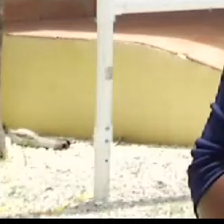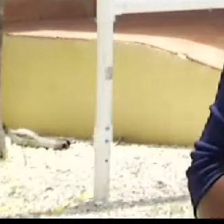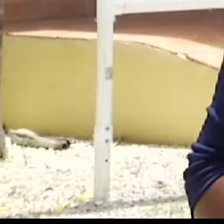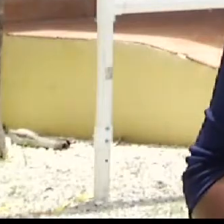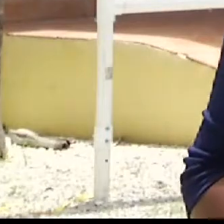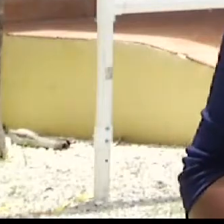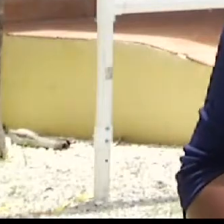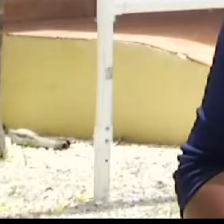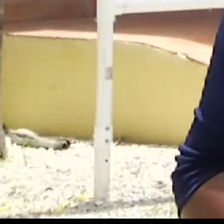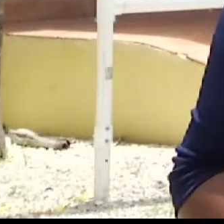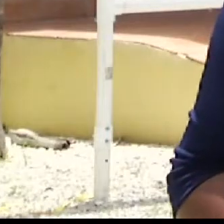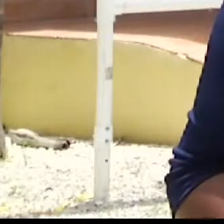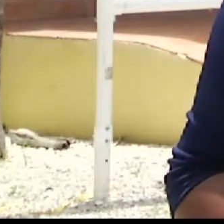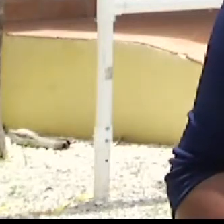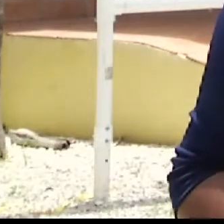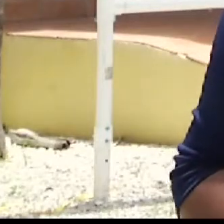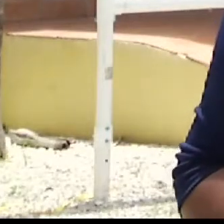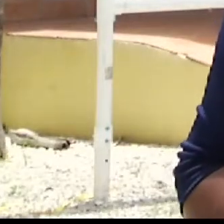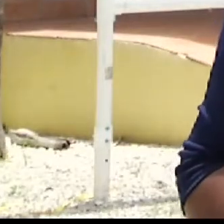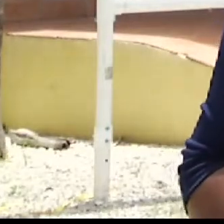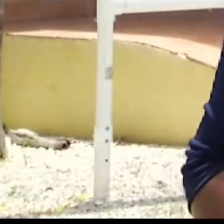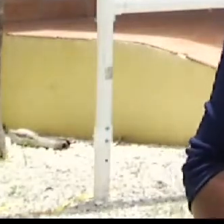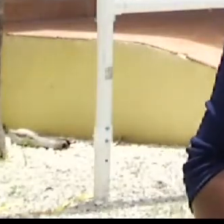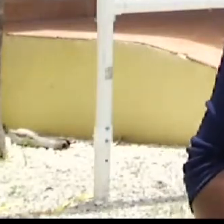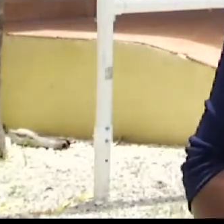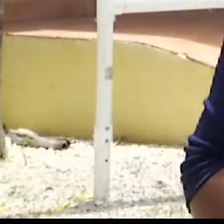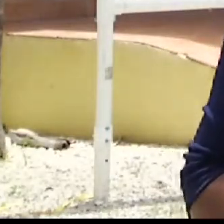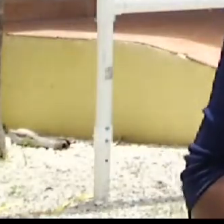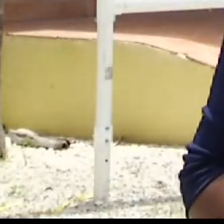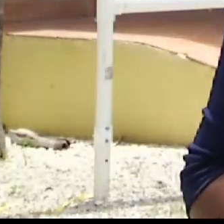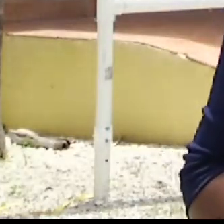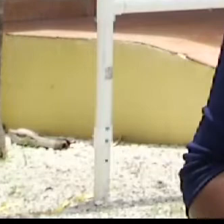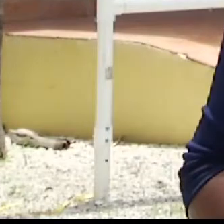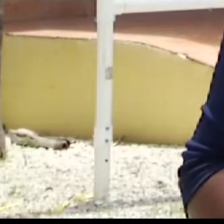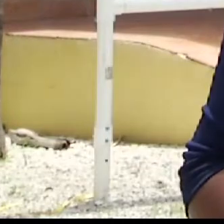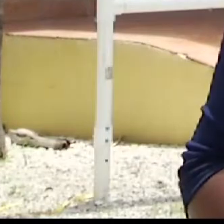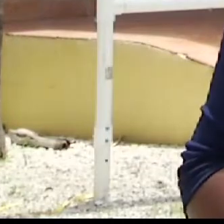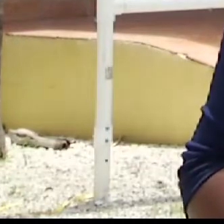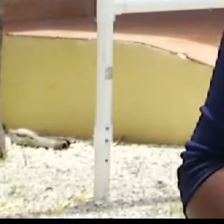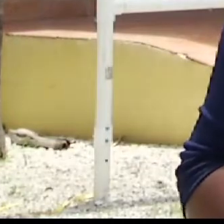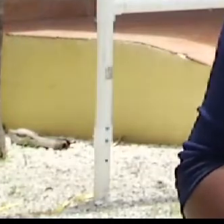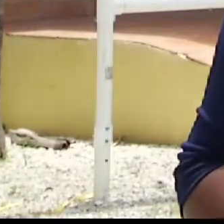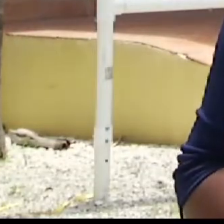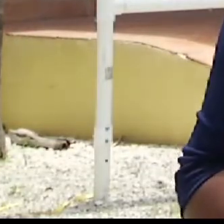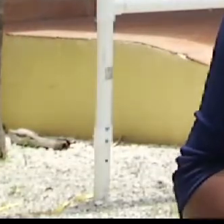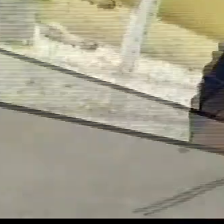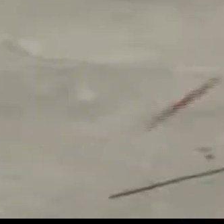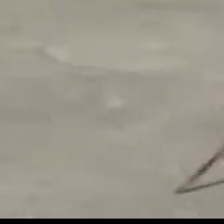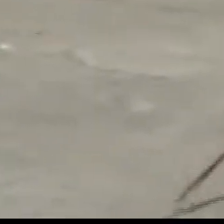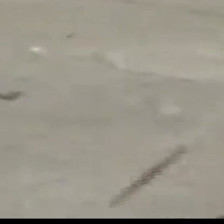Coming up in the Bahamas tonight, will Prime Minister Perry Christie run again? We've got the details, so stay tuned.